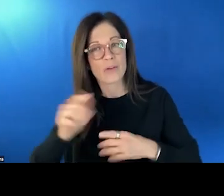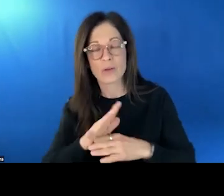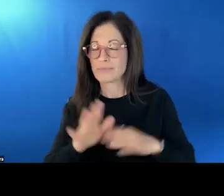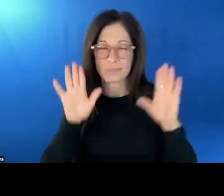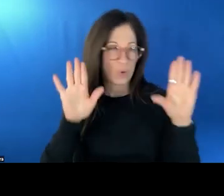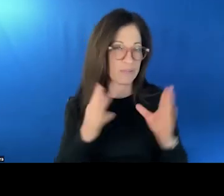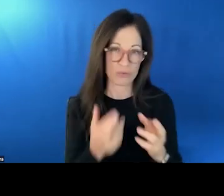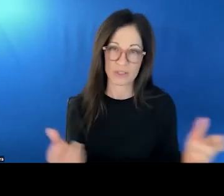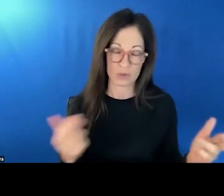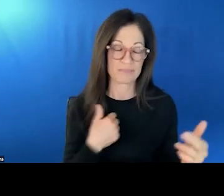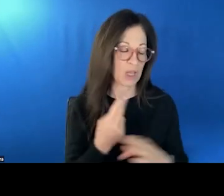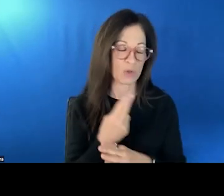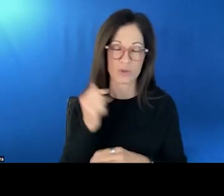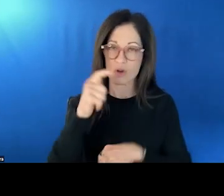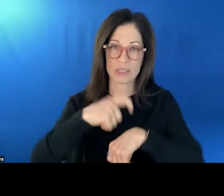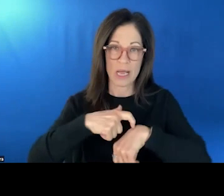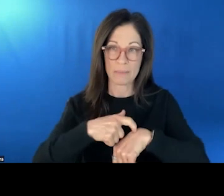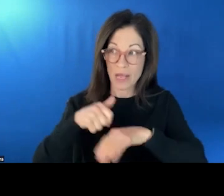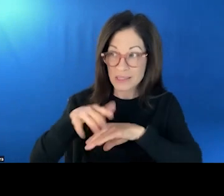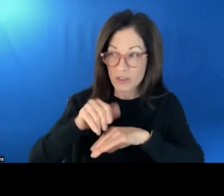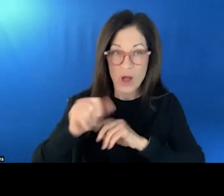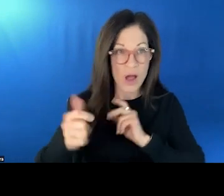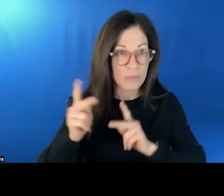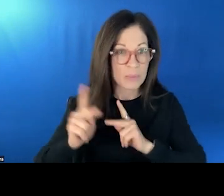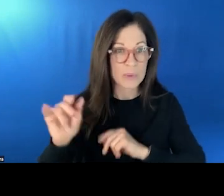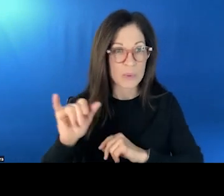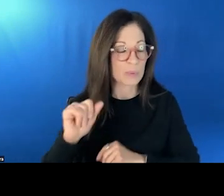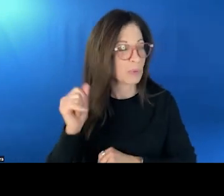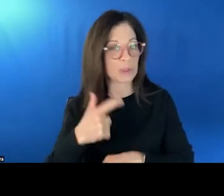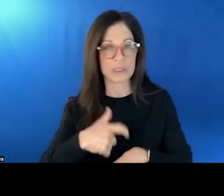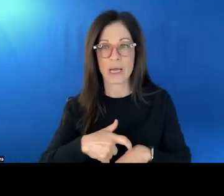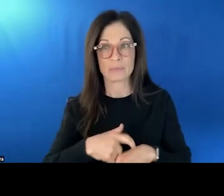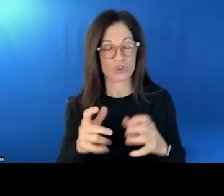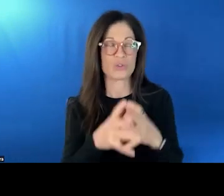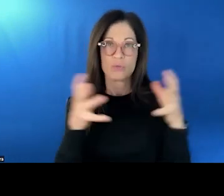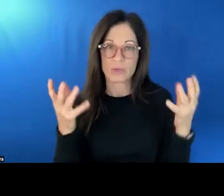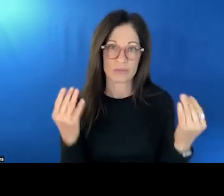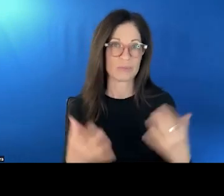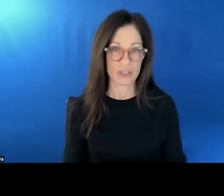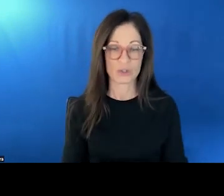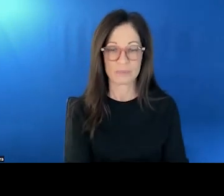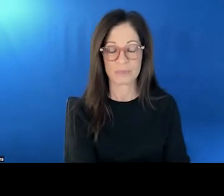resource. I use it all the time. I send it to colleagues all the time. Just a wealth of information.